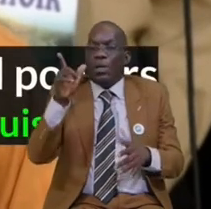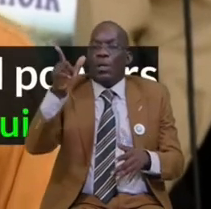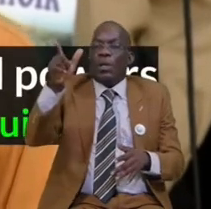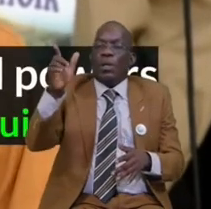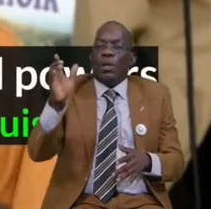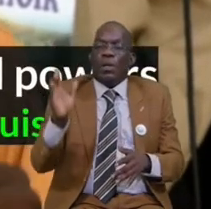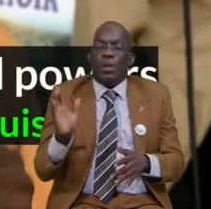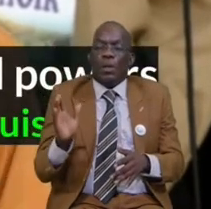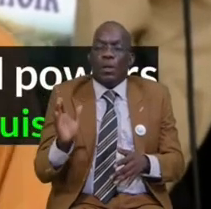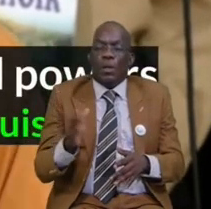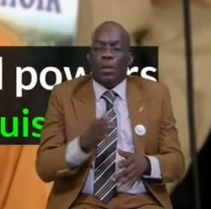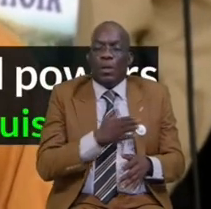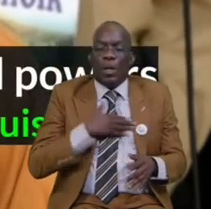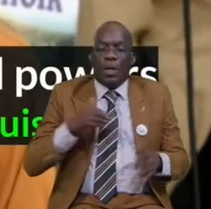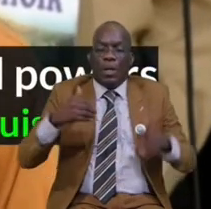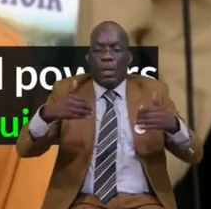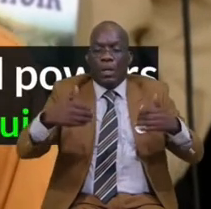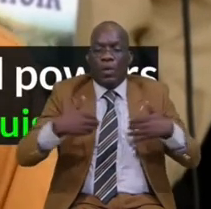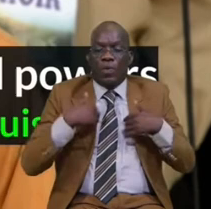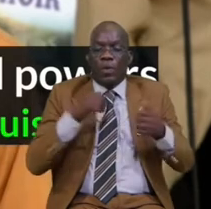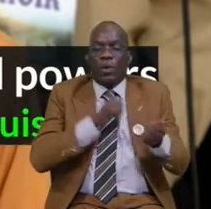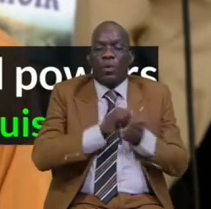God, and heaven's poor